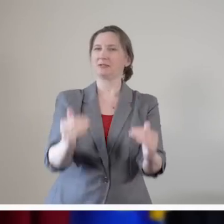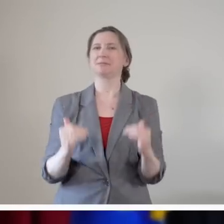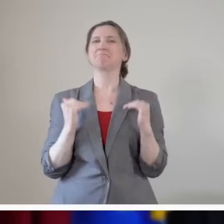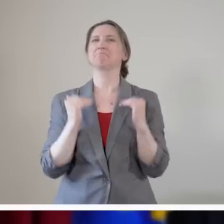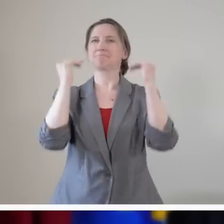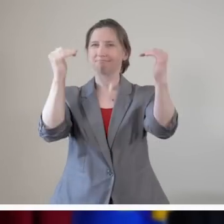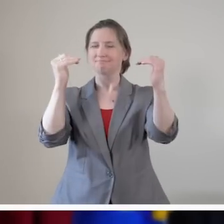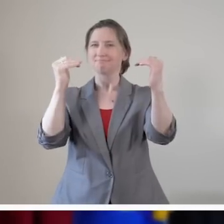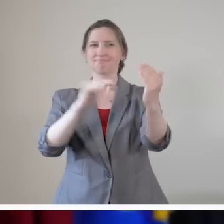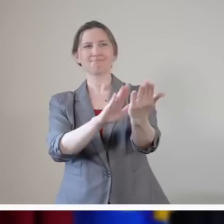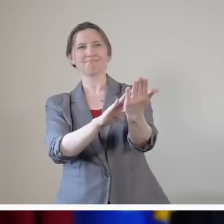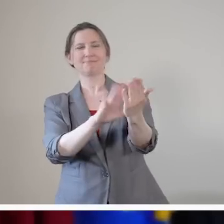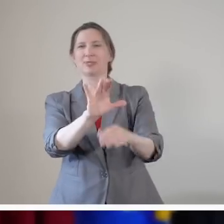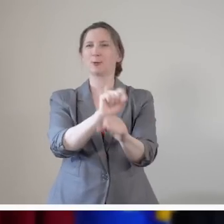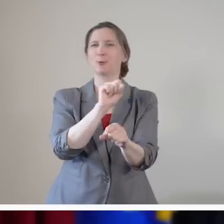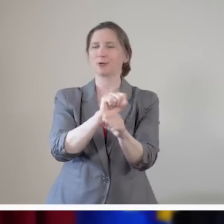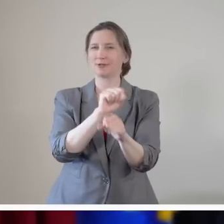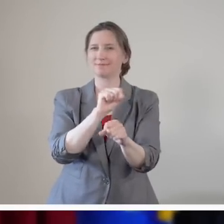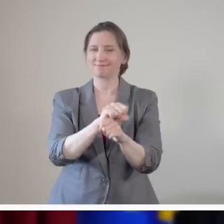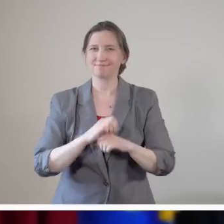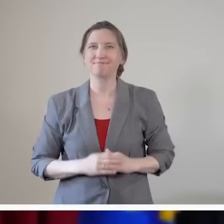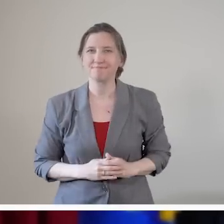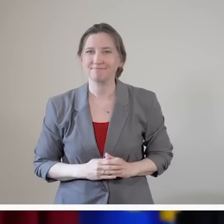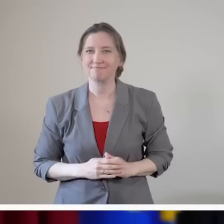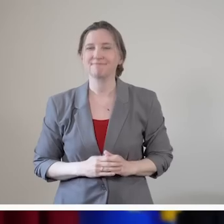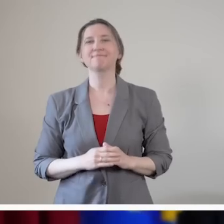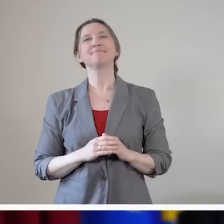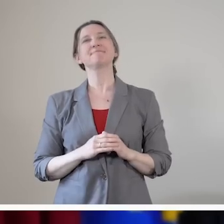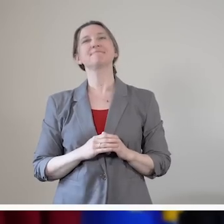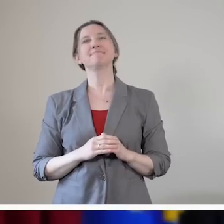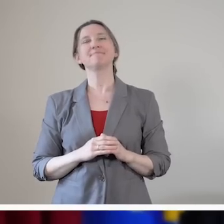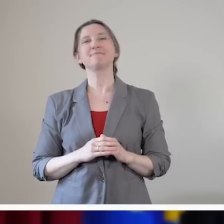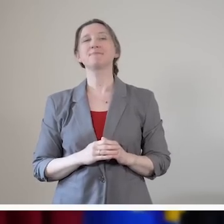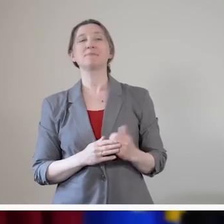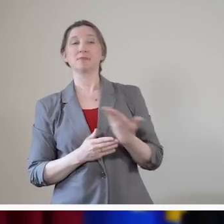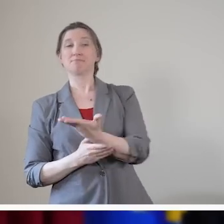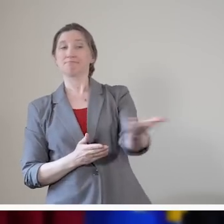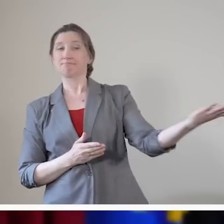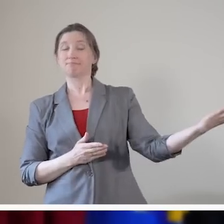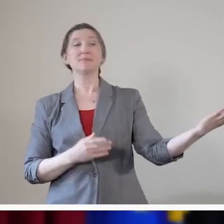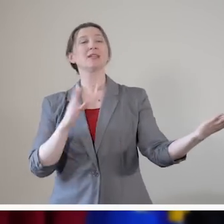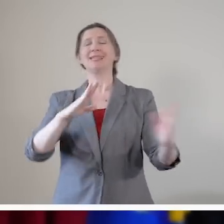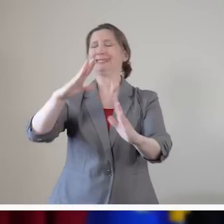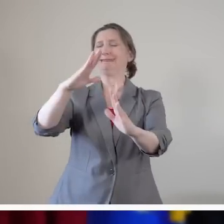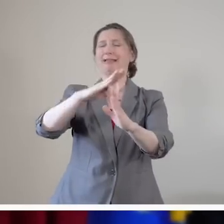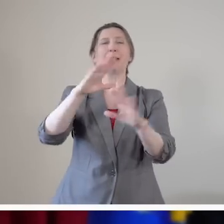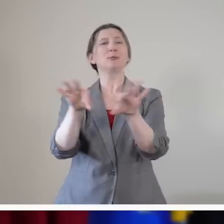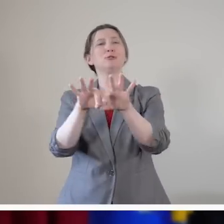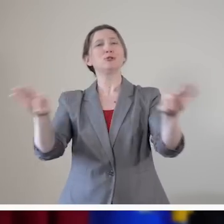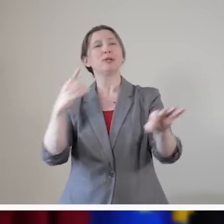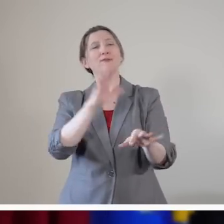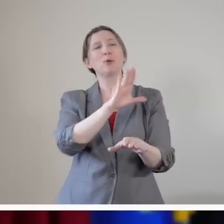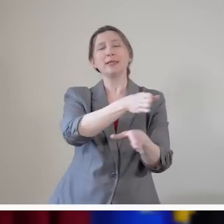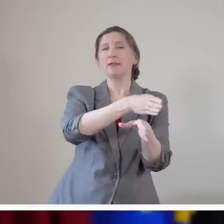contributions signifying scholarly or professional achievement in their respective fields. They are presented for the highest